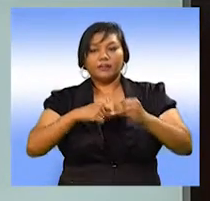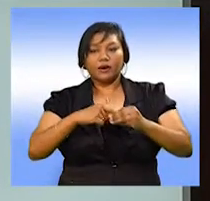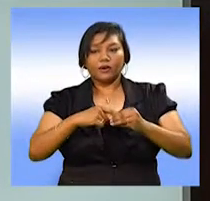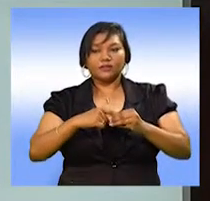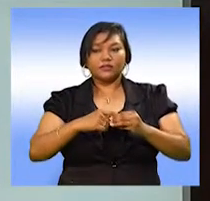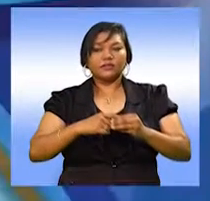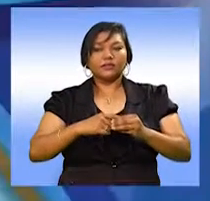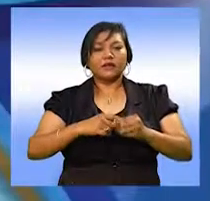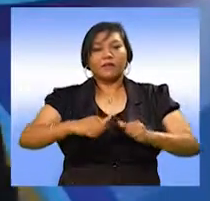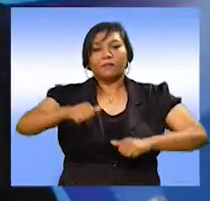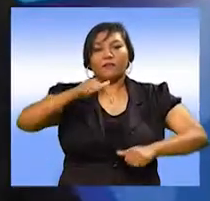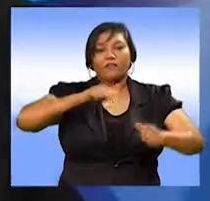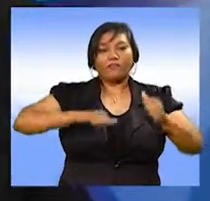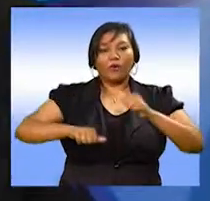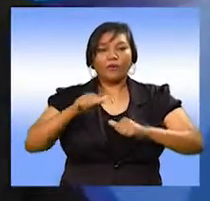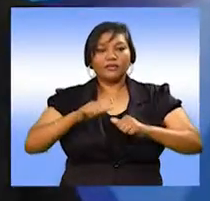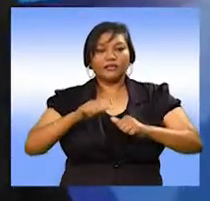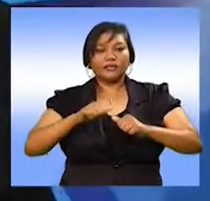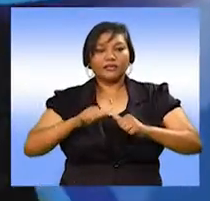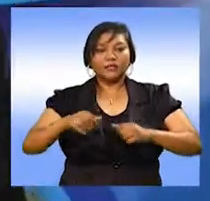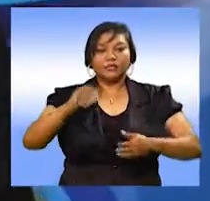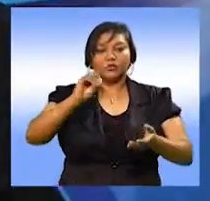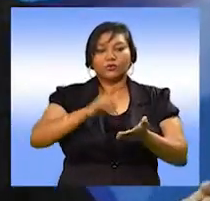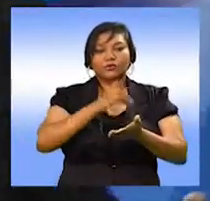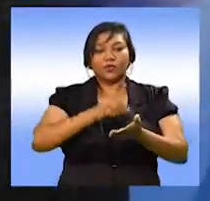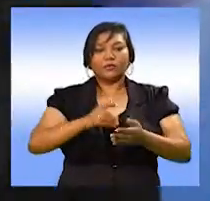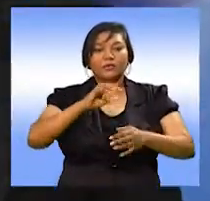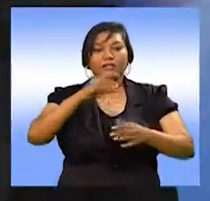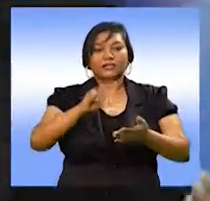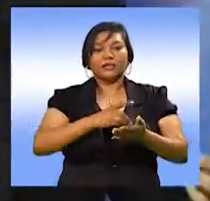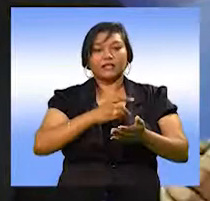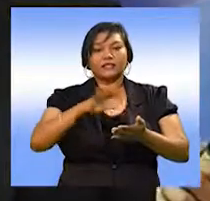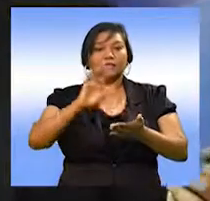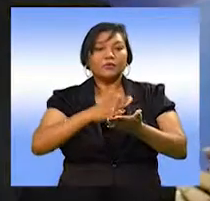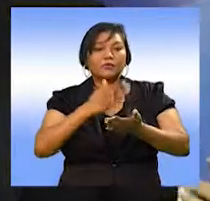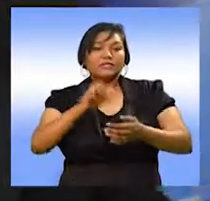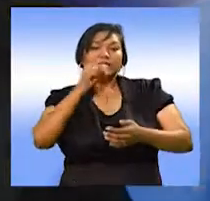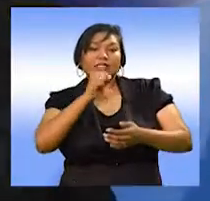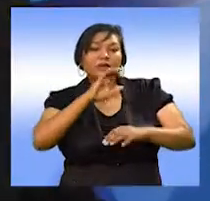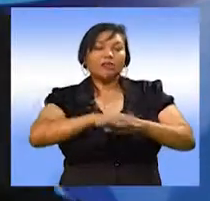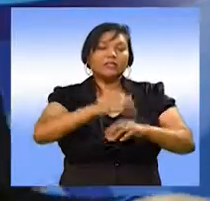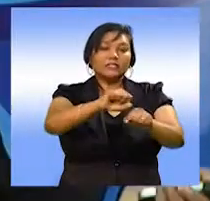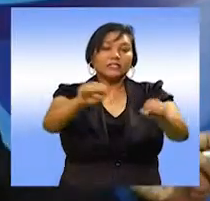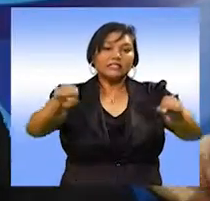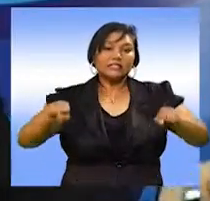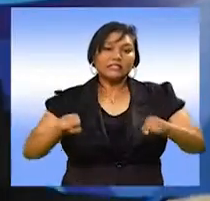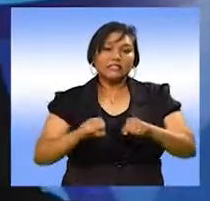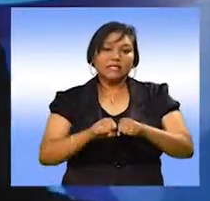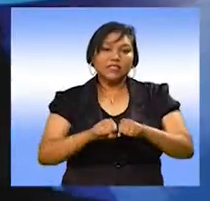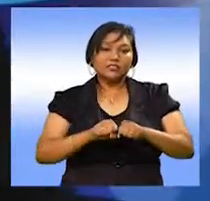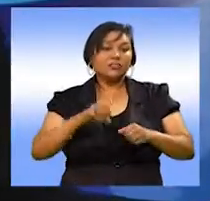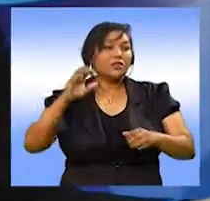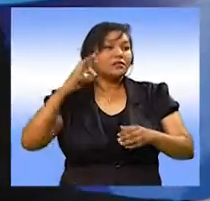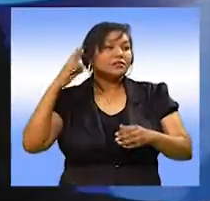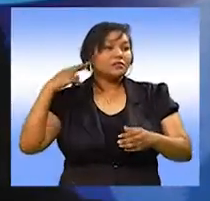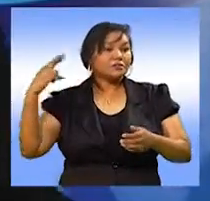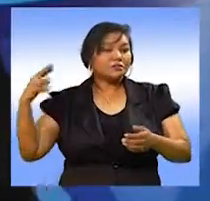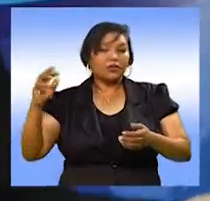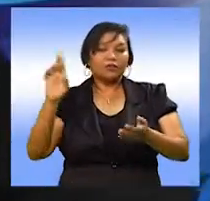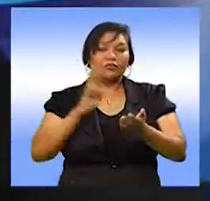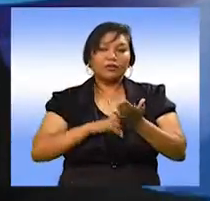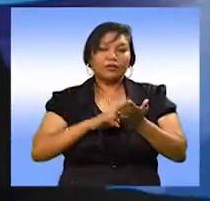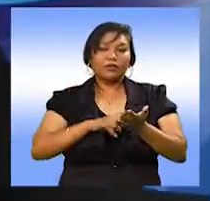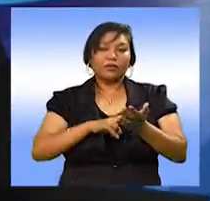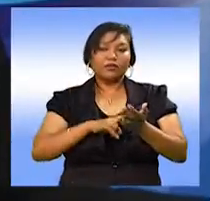rights that subsist in performances, so the singer, etc., sound recordings,